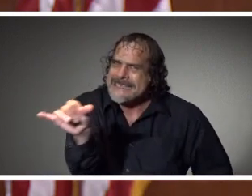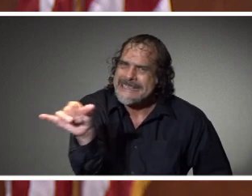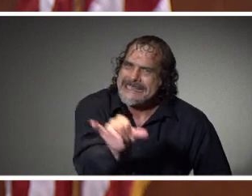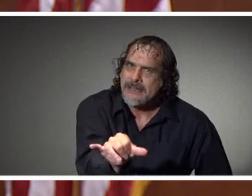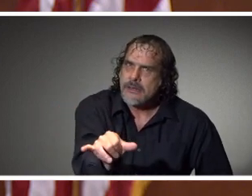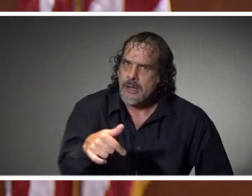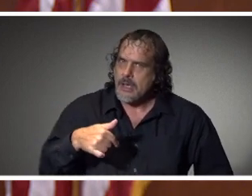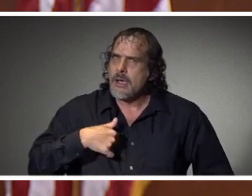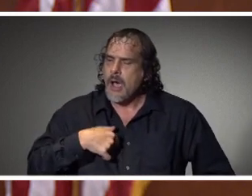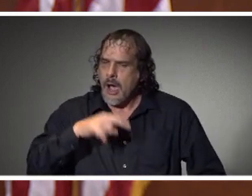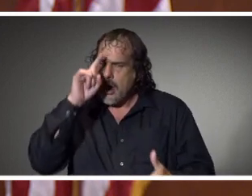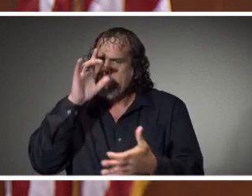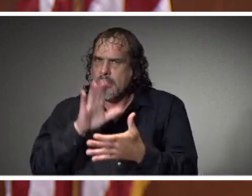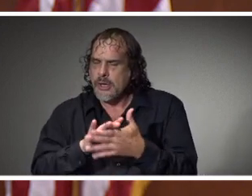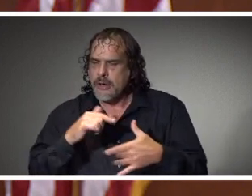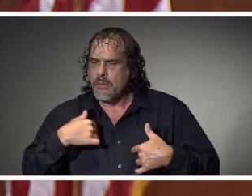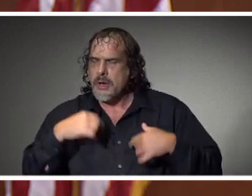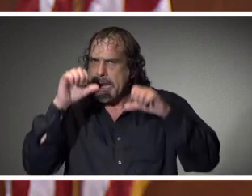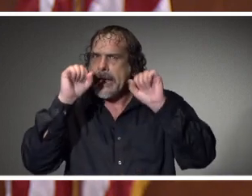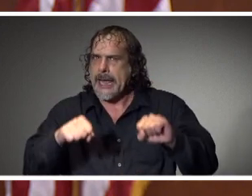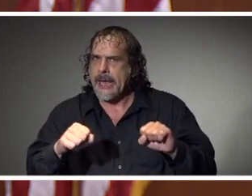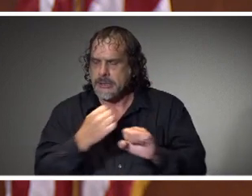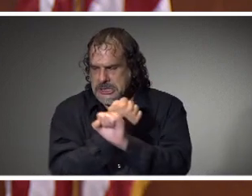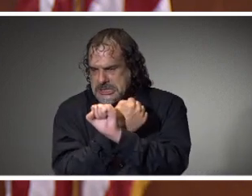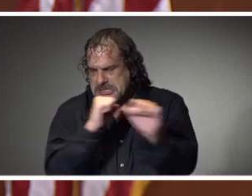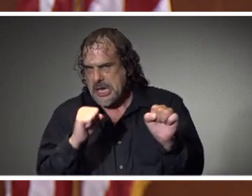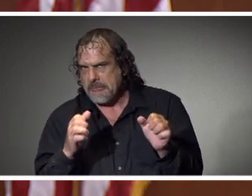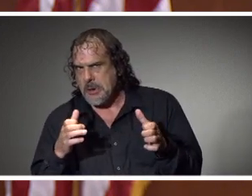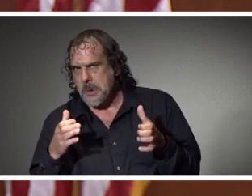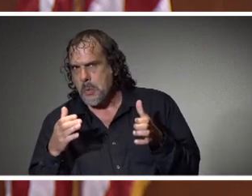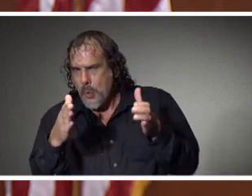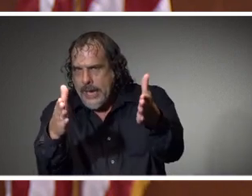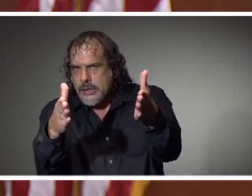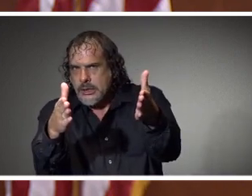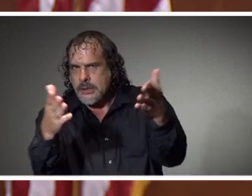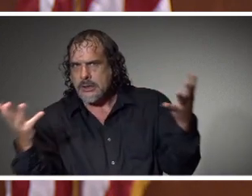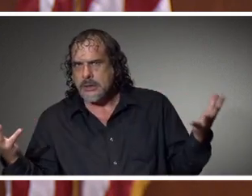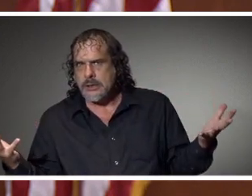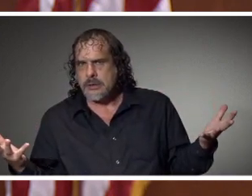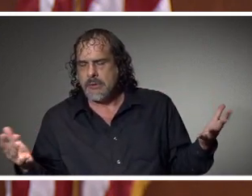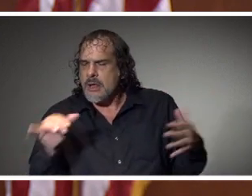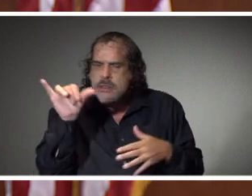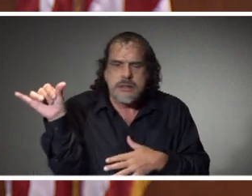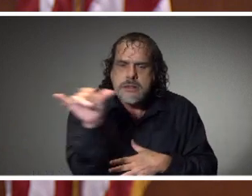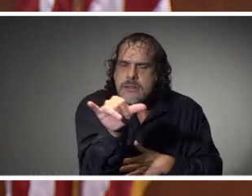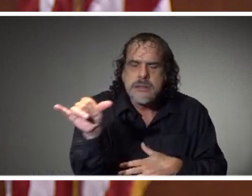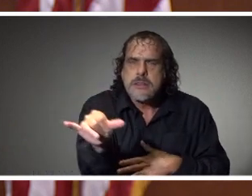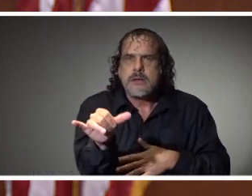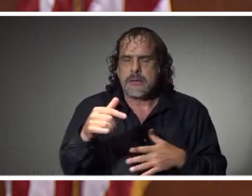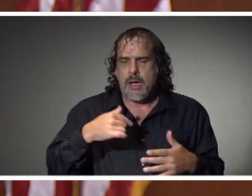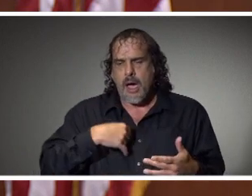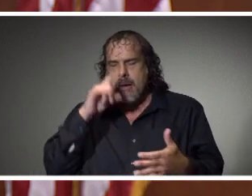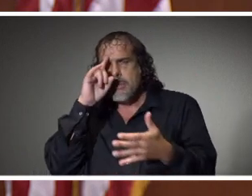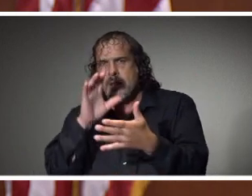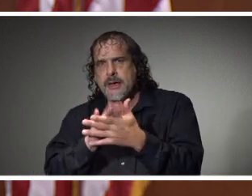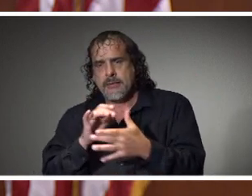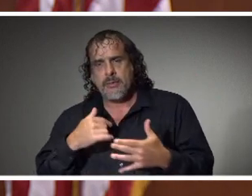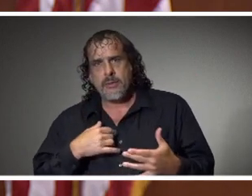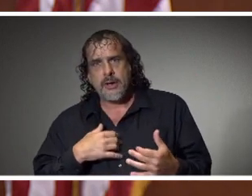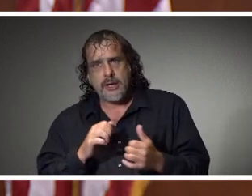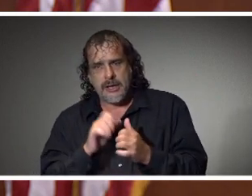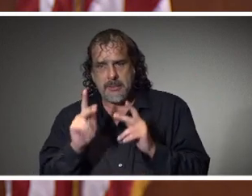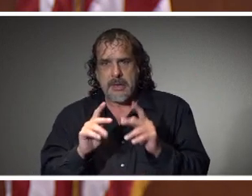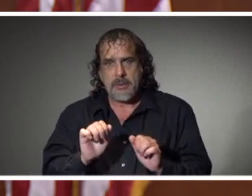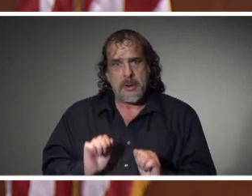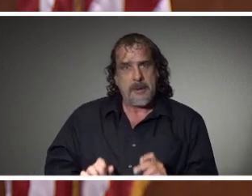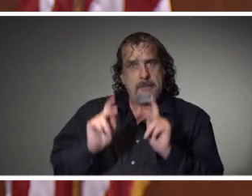that we can do it in a safe, responsible way. Just like I believe we could get people back to